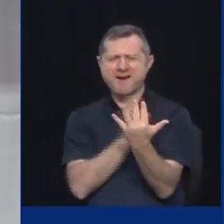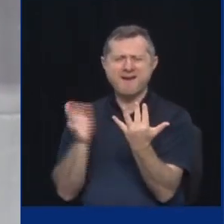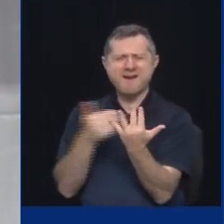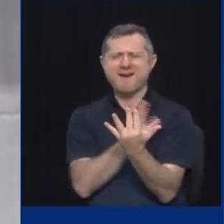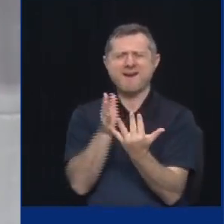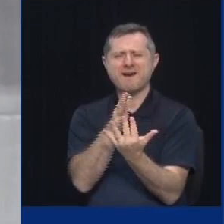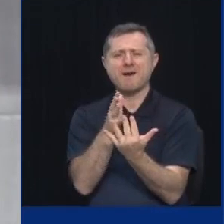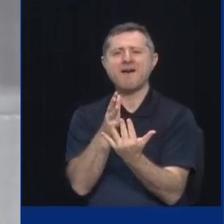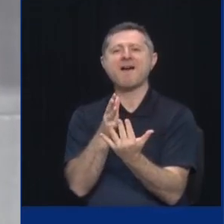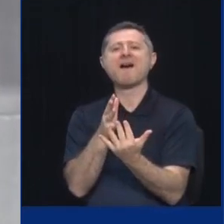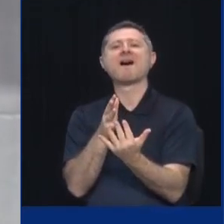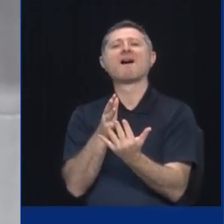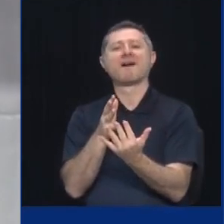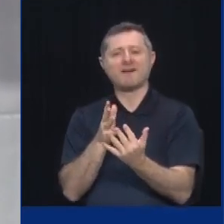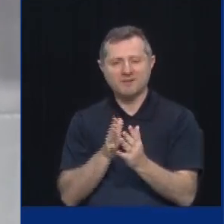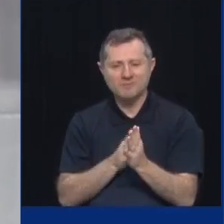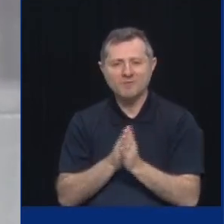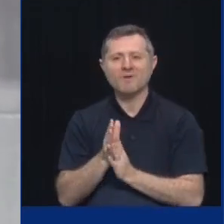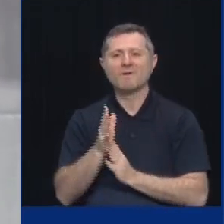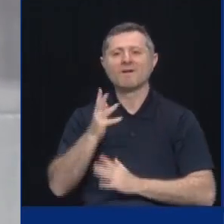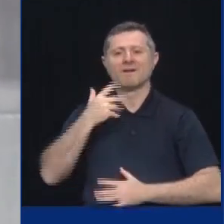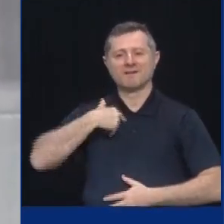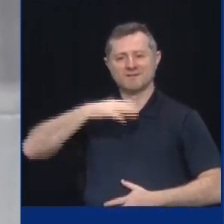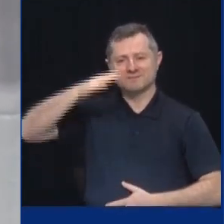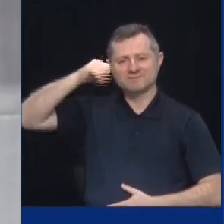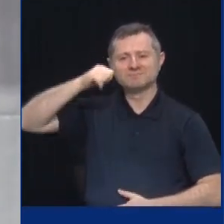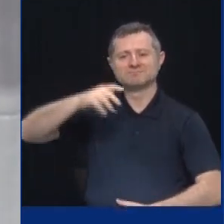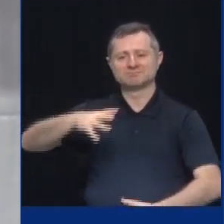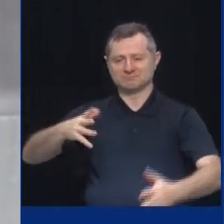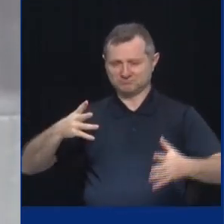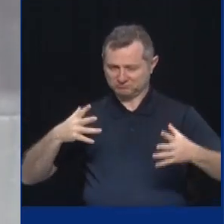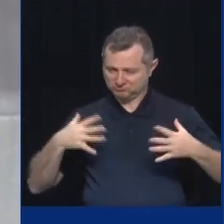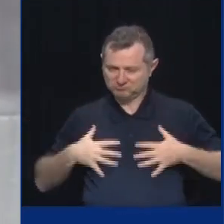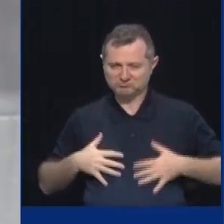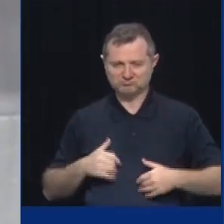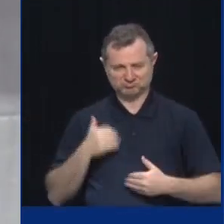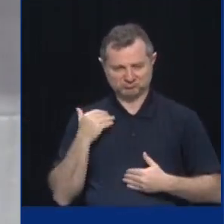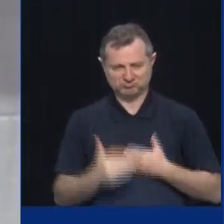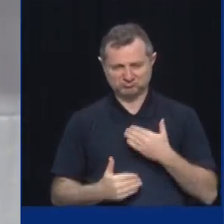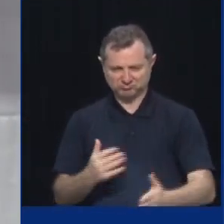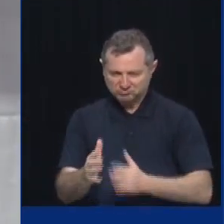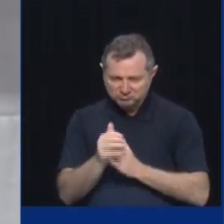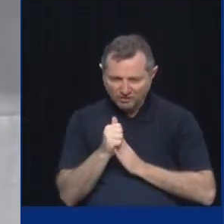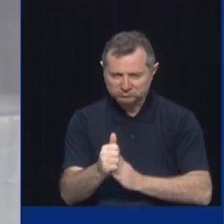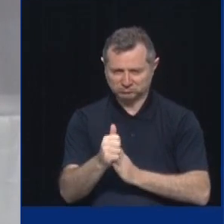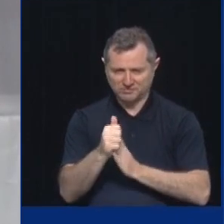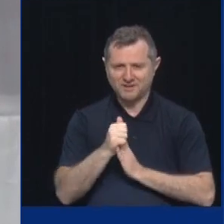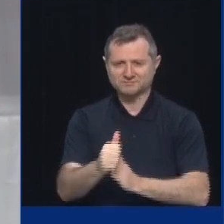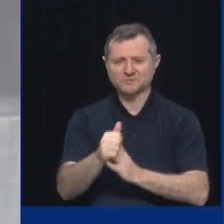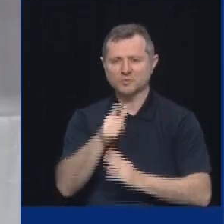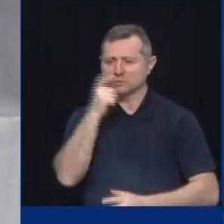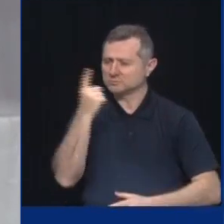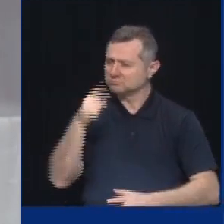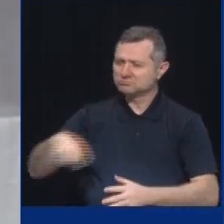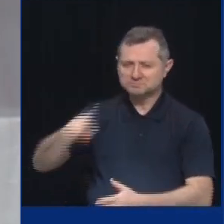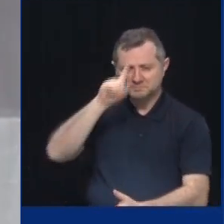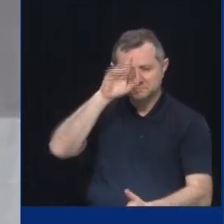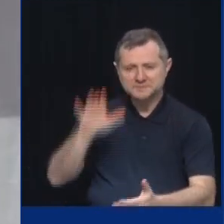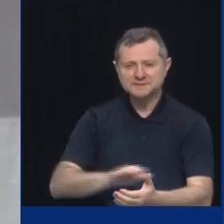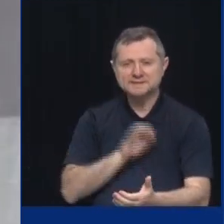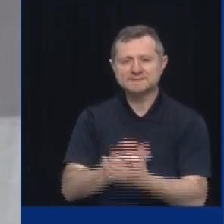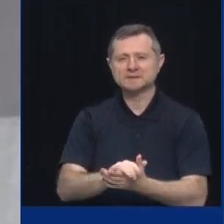leadership. Leadership. Somebody who stands up and somebody who believes and somebody says, I'm going